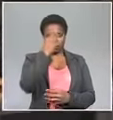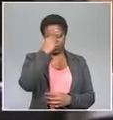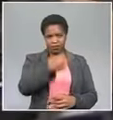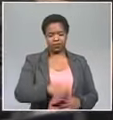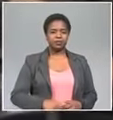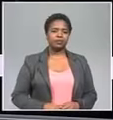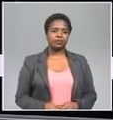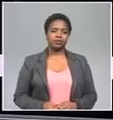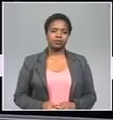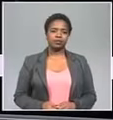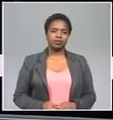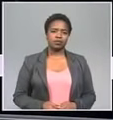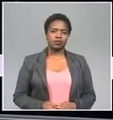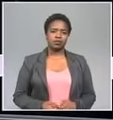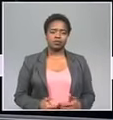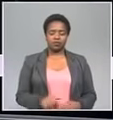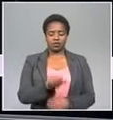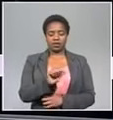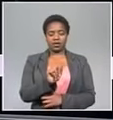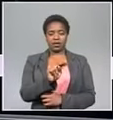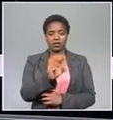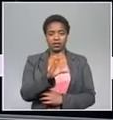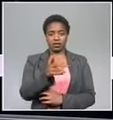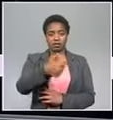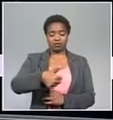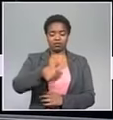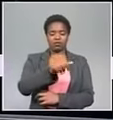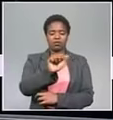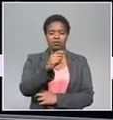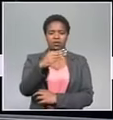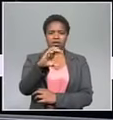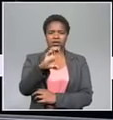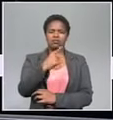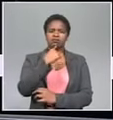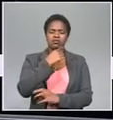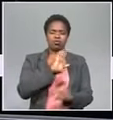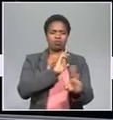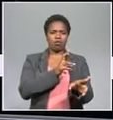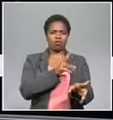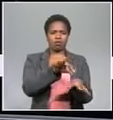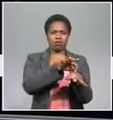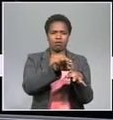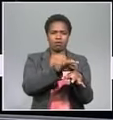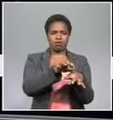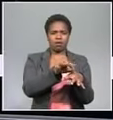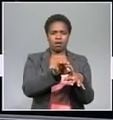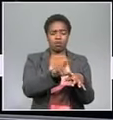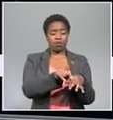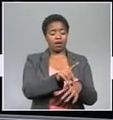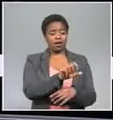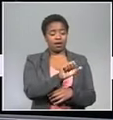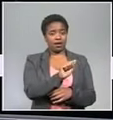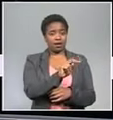Pretoria. ANC Secretary-General Ace Magashule has refuted reports of plans to disband the